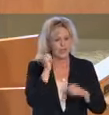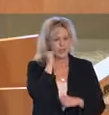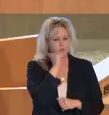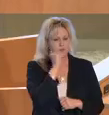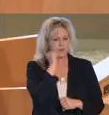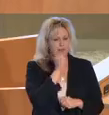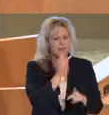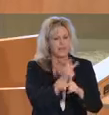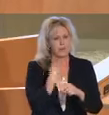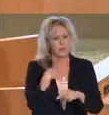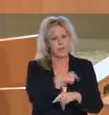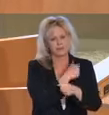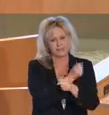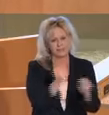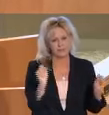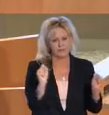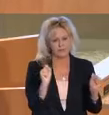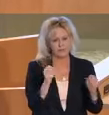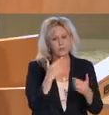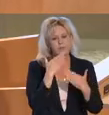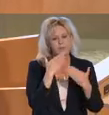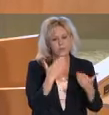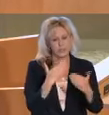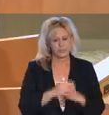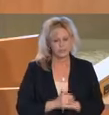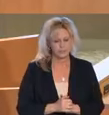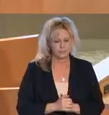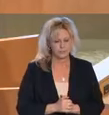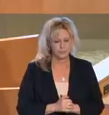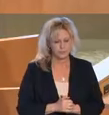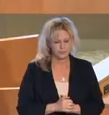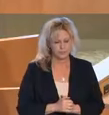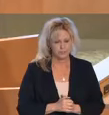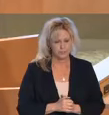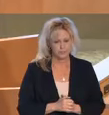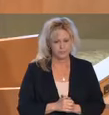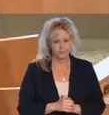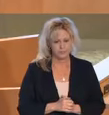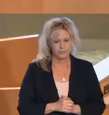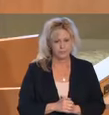basis, keeping us safe. So thank you, everyone.